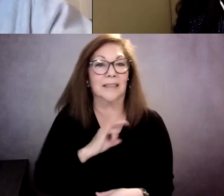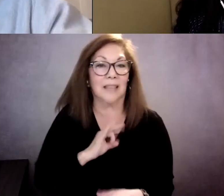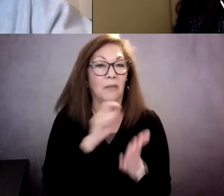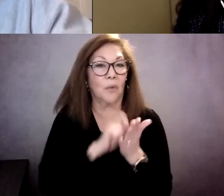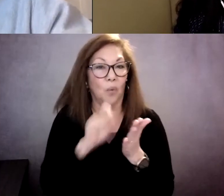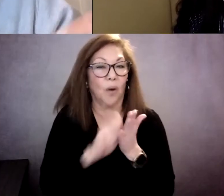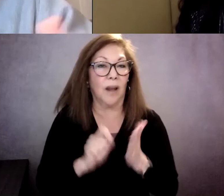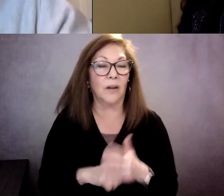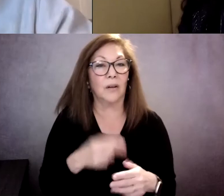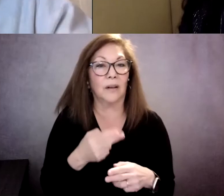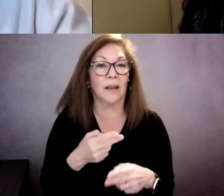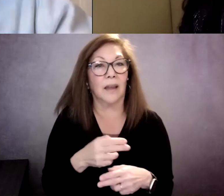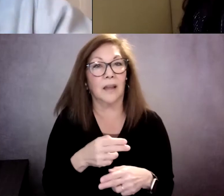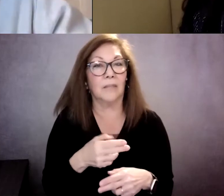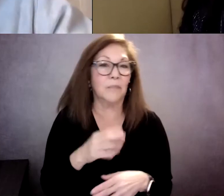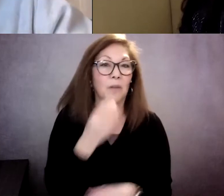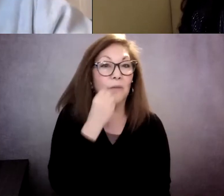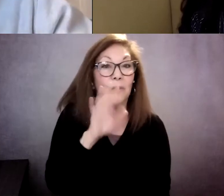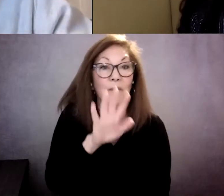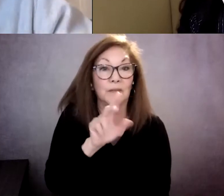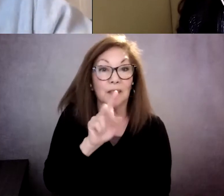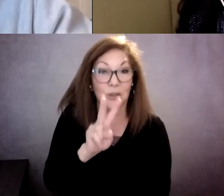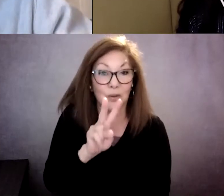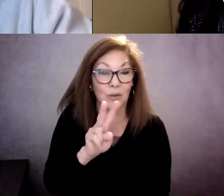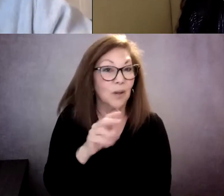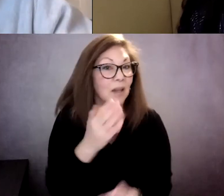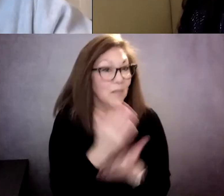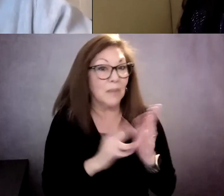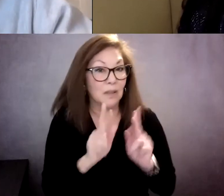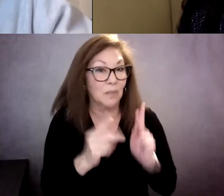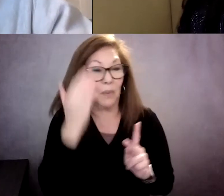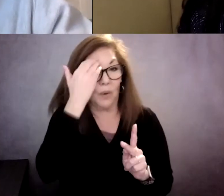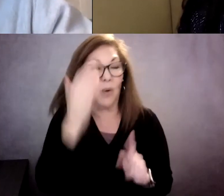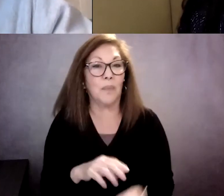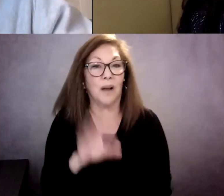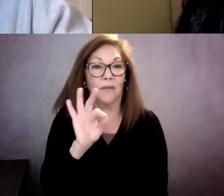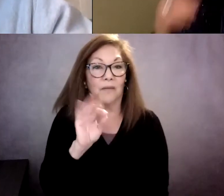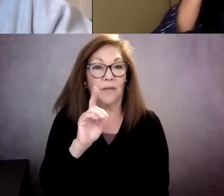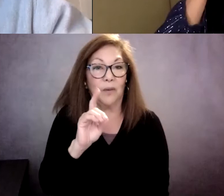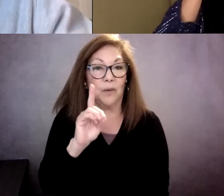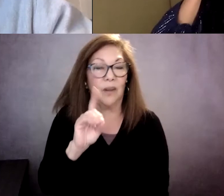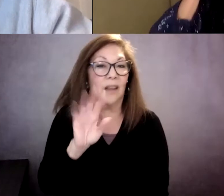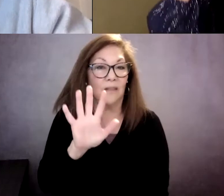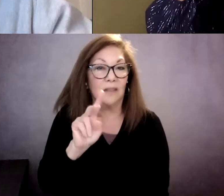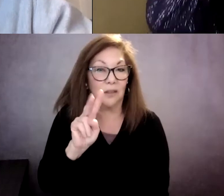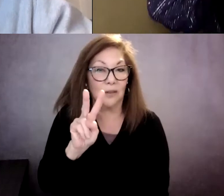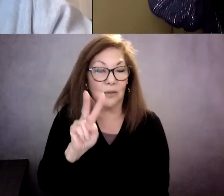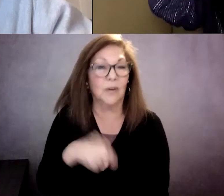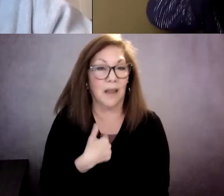Food 52, which some viewers and listeners might be familiar with. And during that time, I had